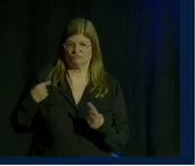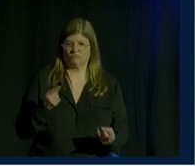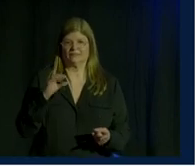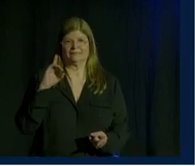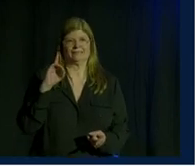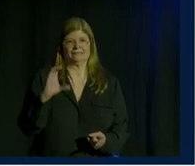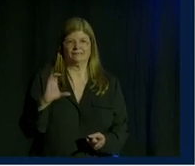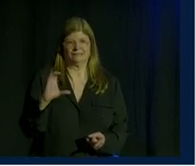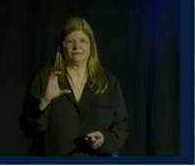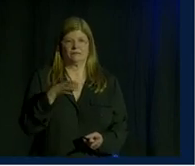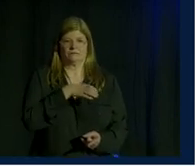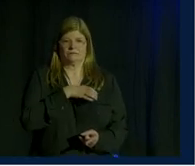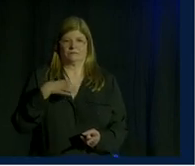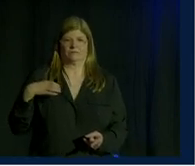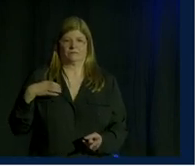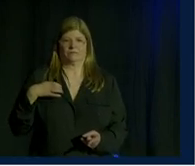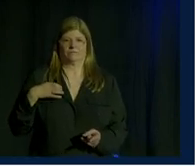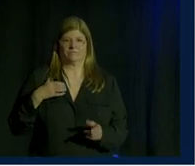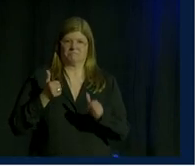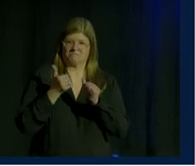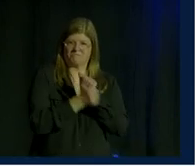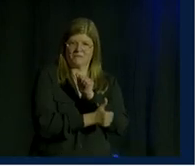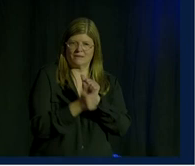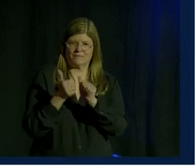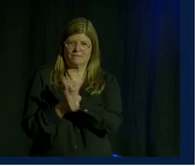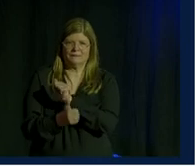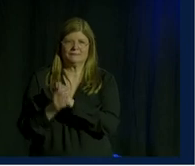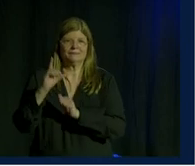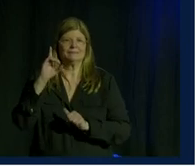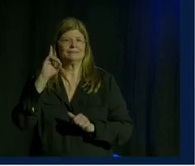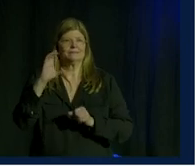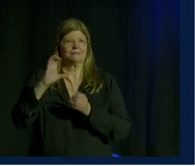passed the Clean Energy DC Omnibus Act. Next slide, please.